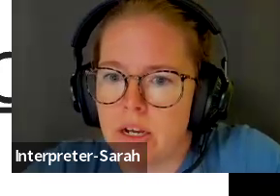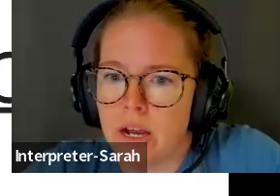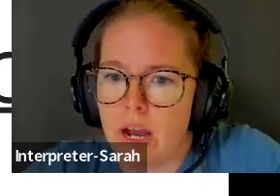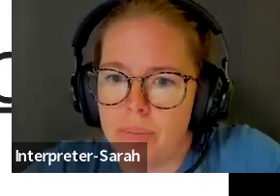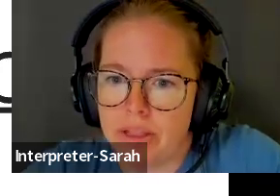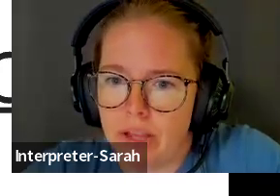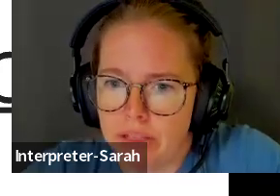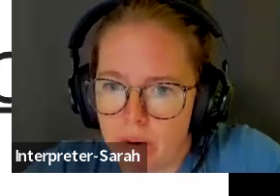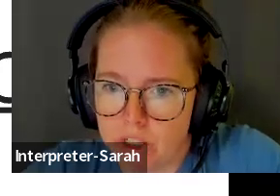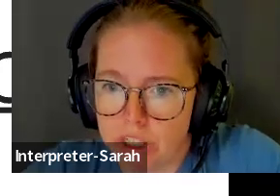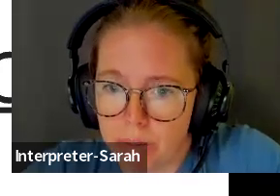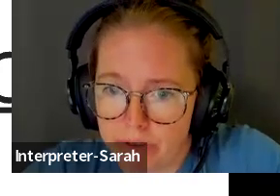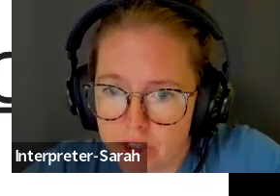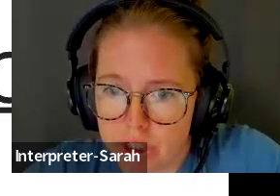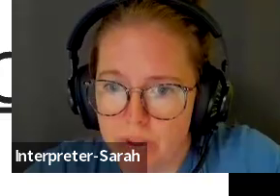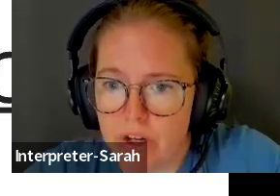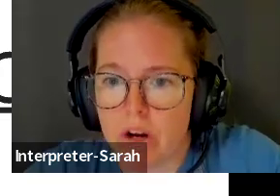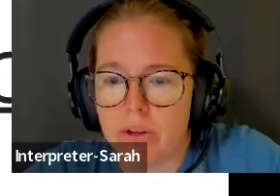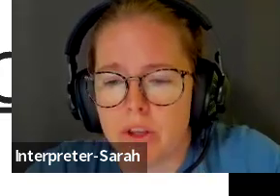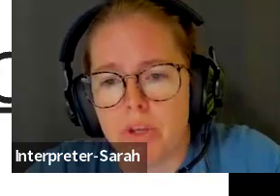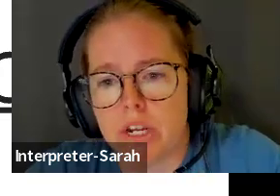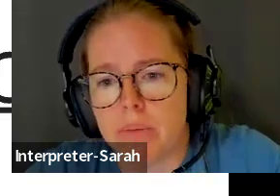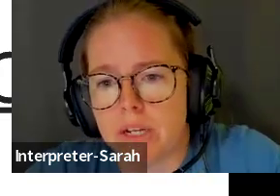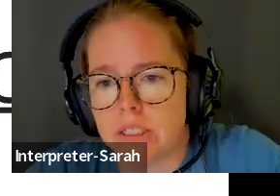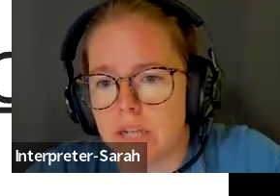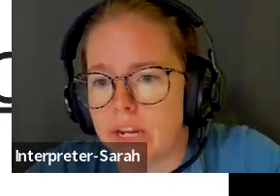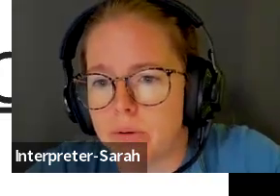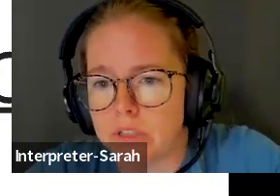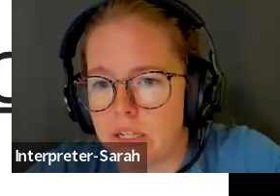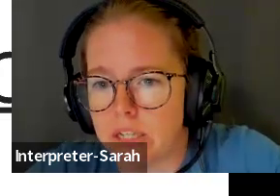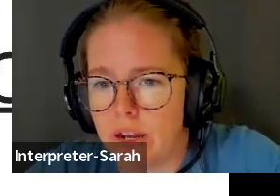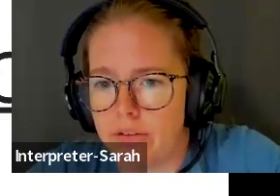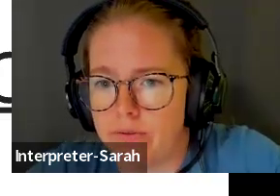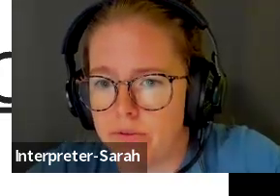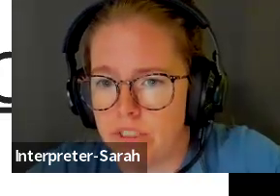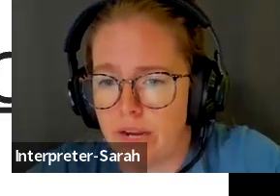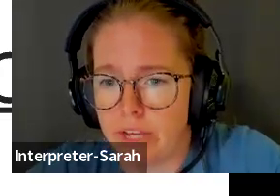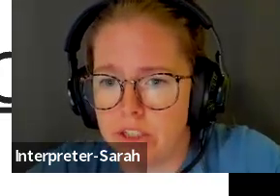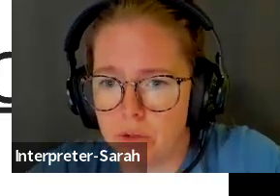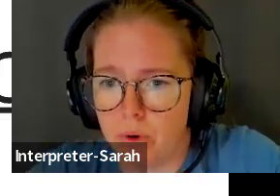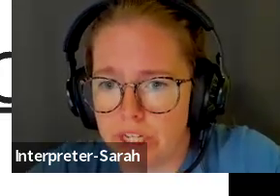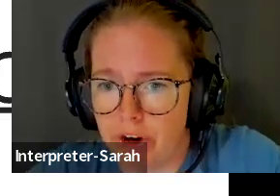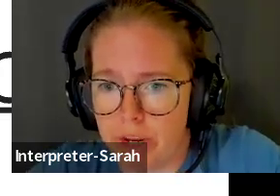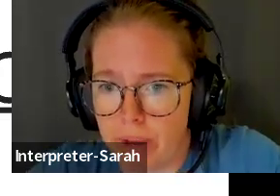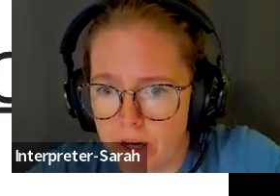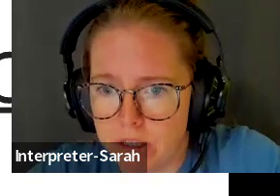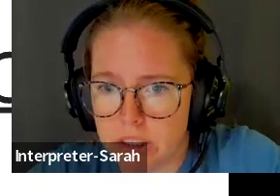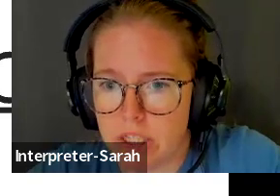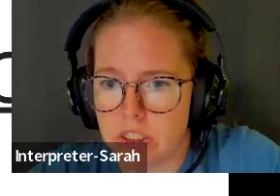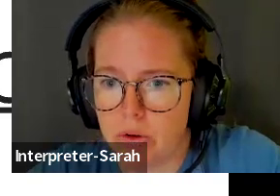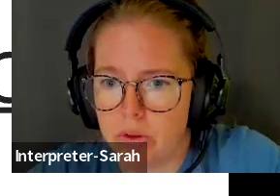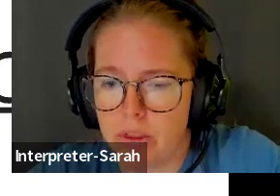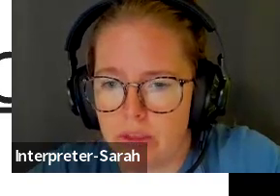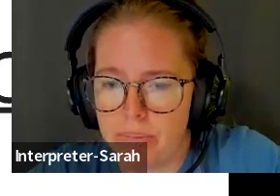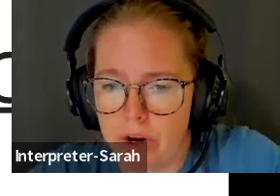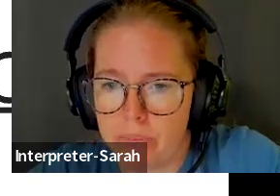delays and language deprivation within our community because 90% of deaf kids are born to hearing parents.